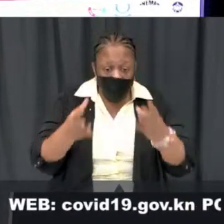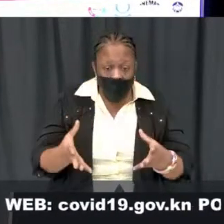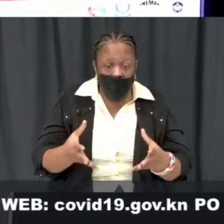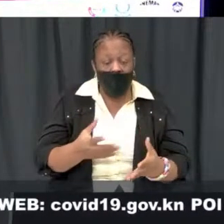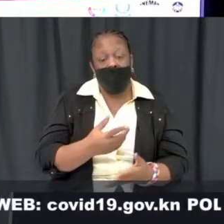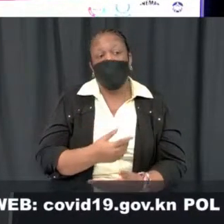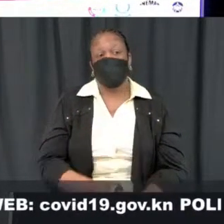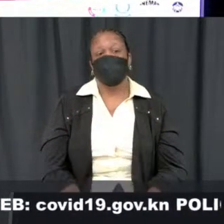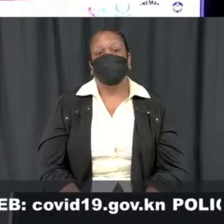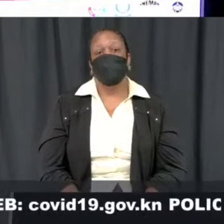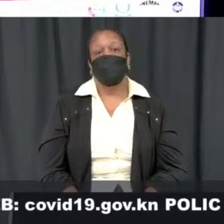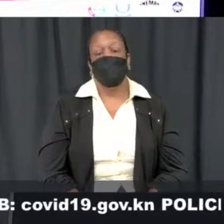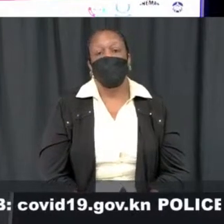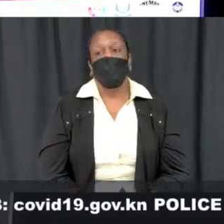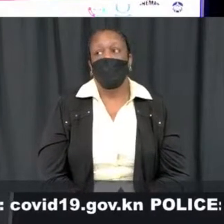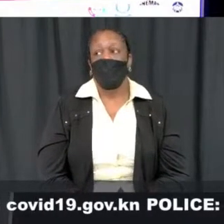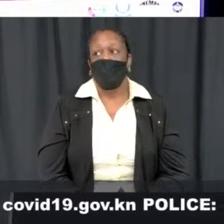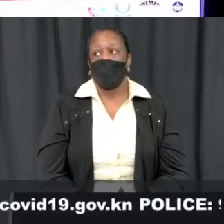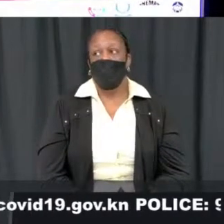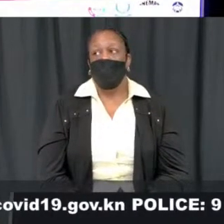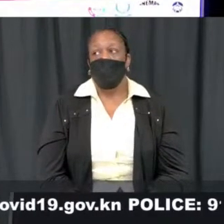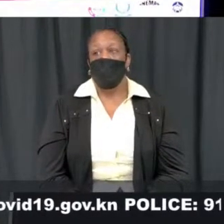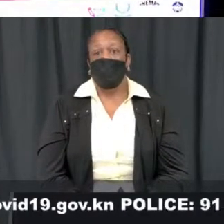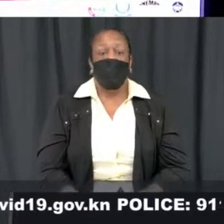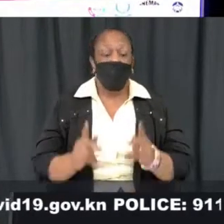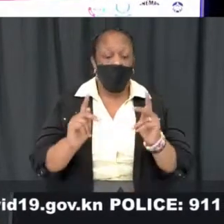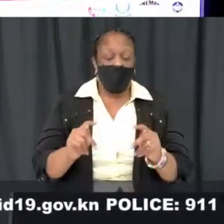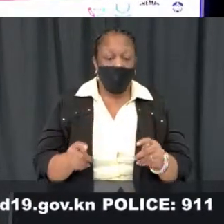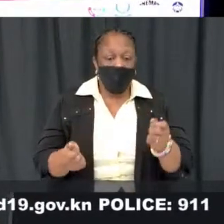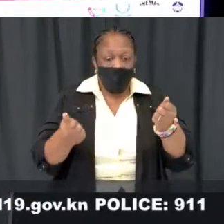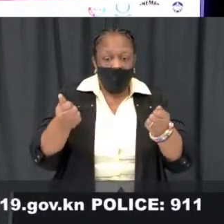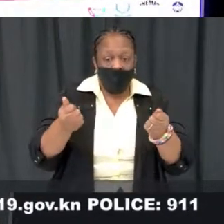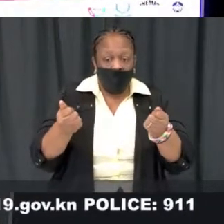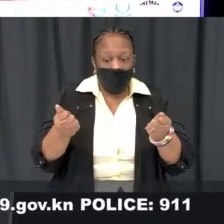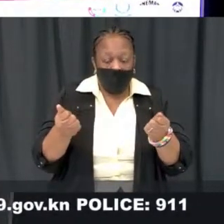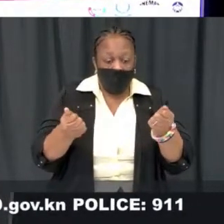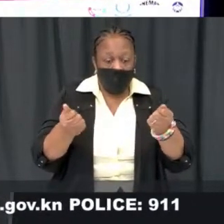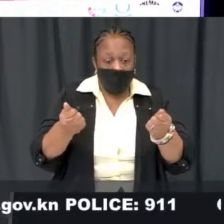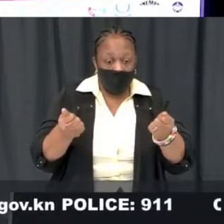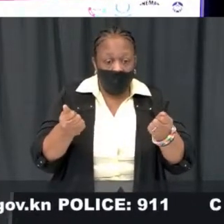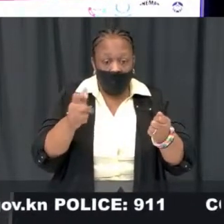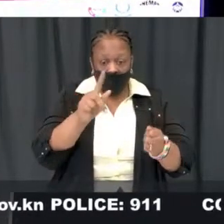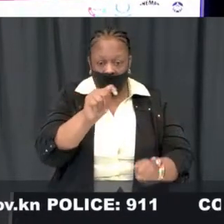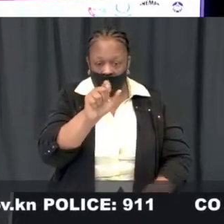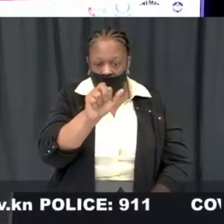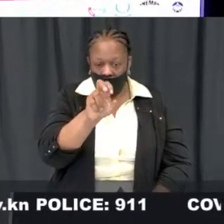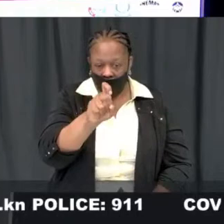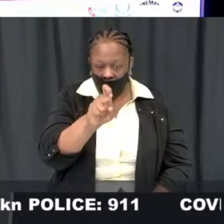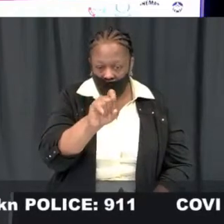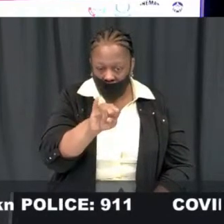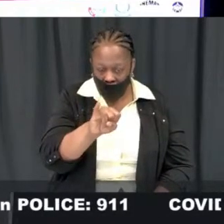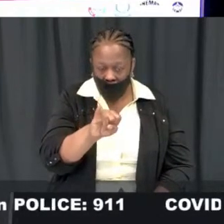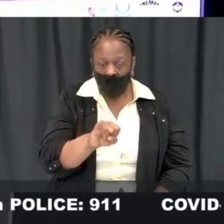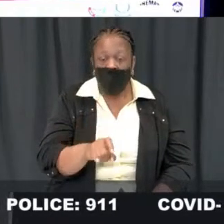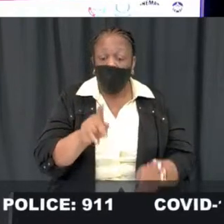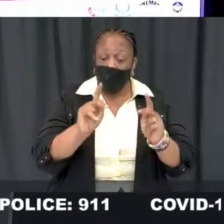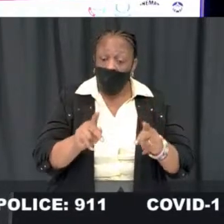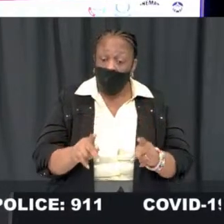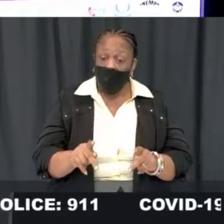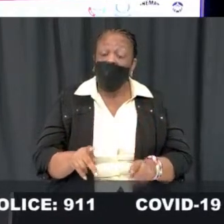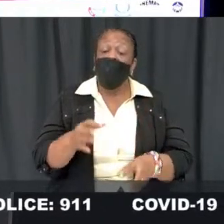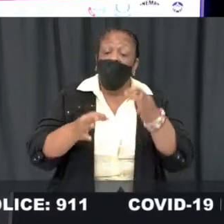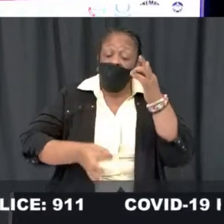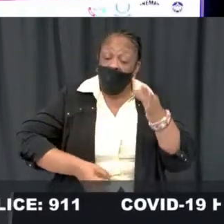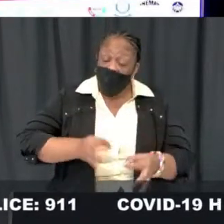part. What about the persons working at the beach that stop me on a regular basis? They will do their part as well. So we